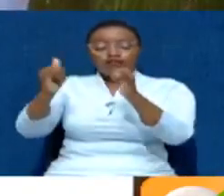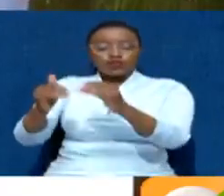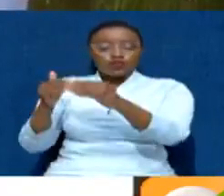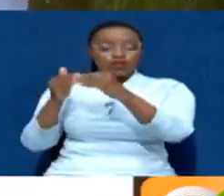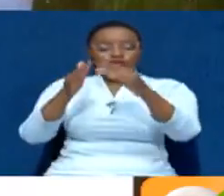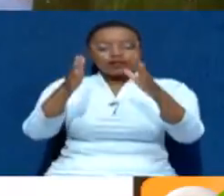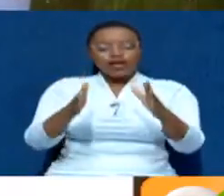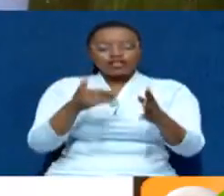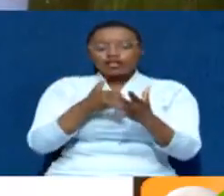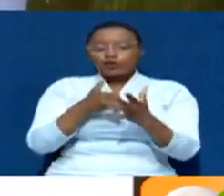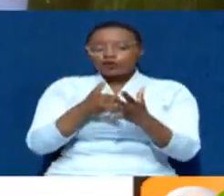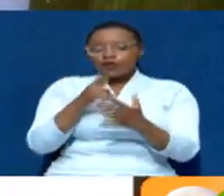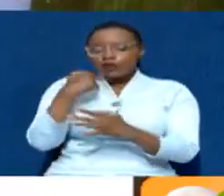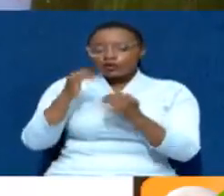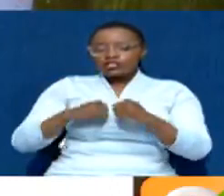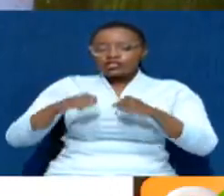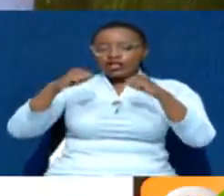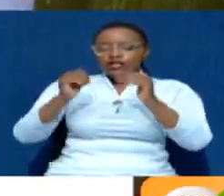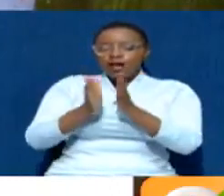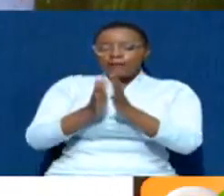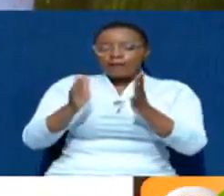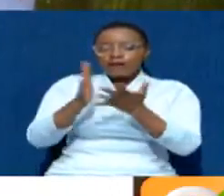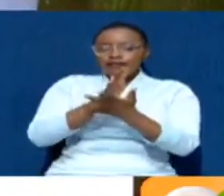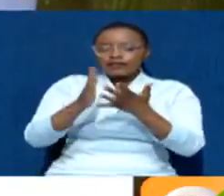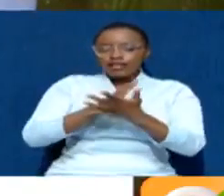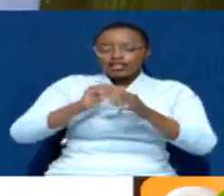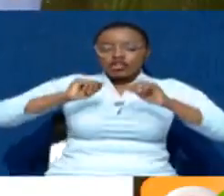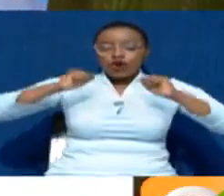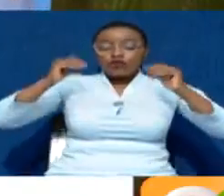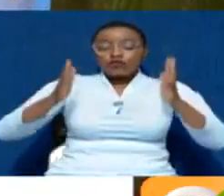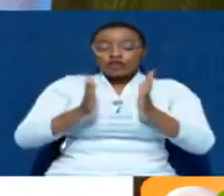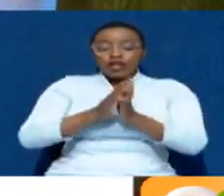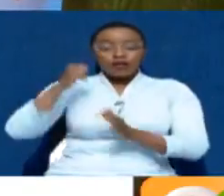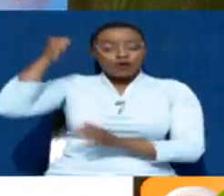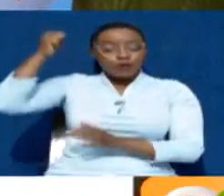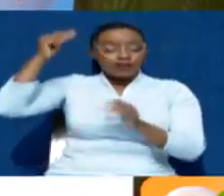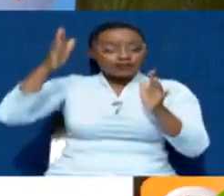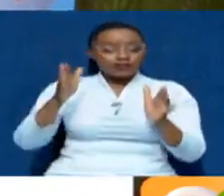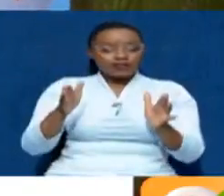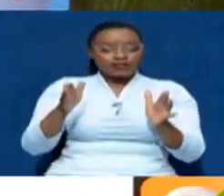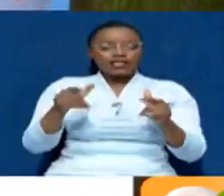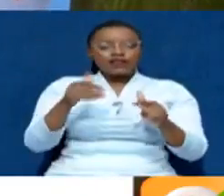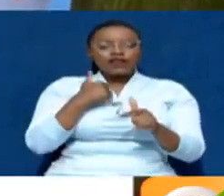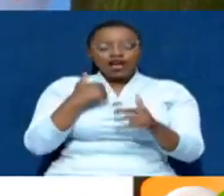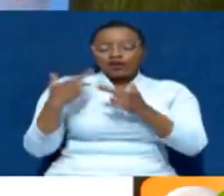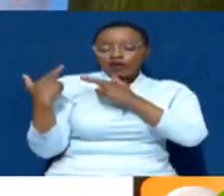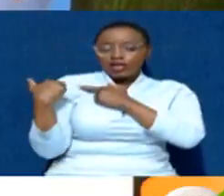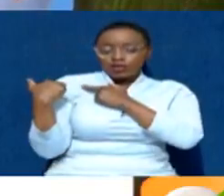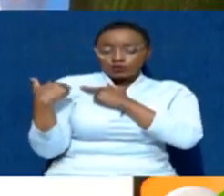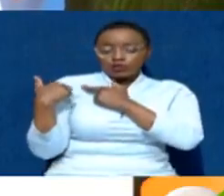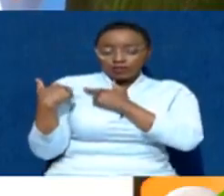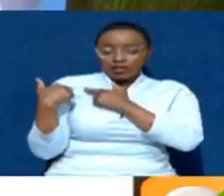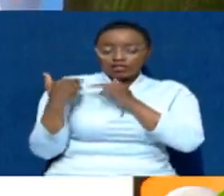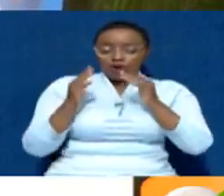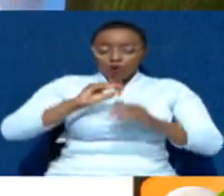leaders, including senior public sector officials and political leaders, take personal